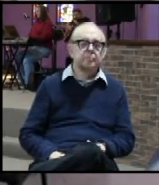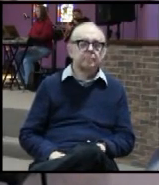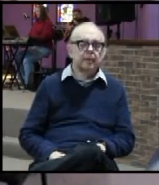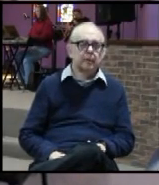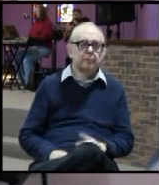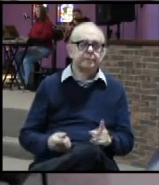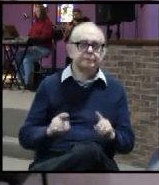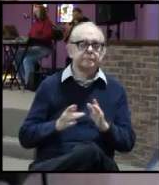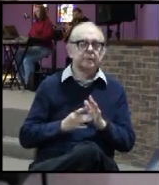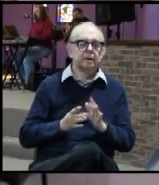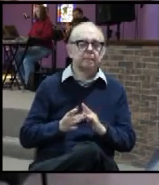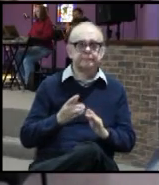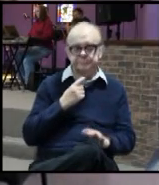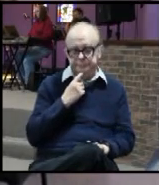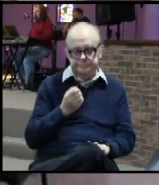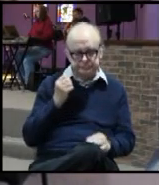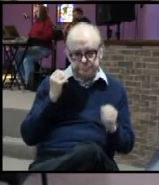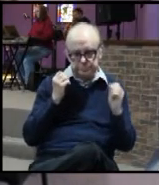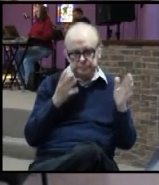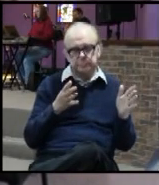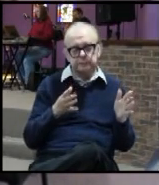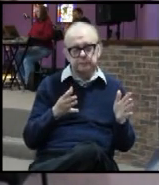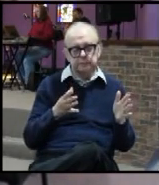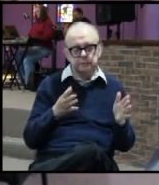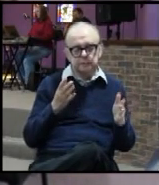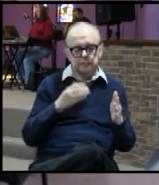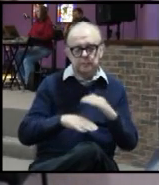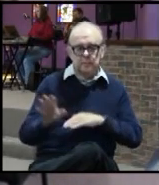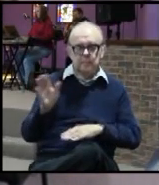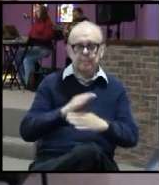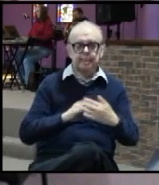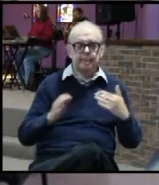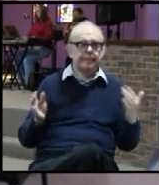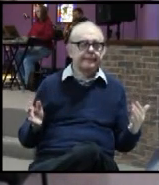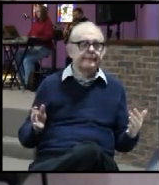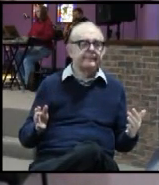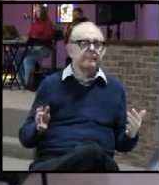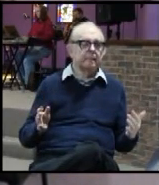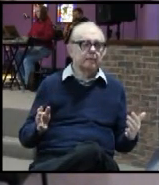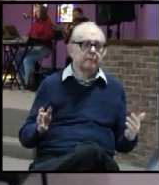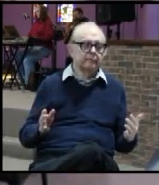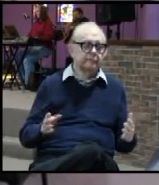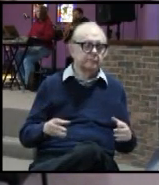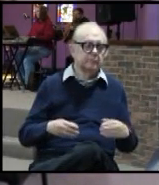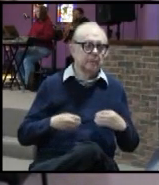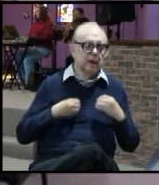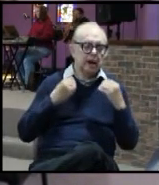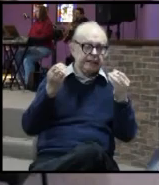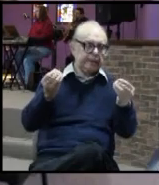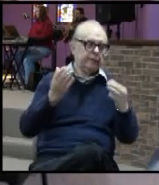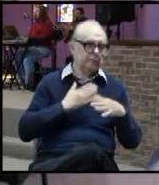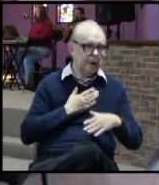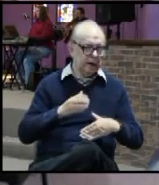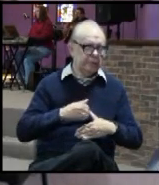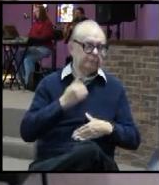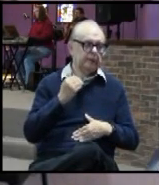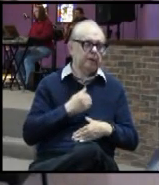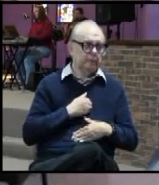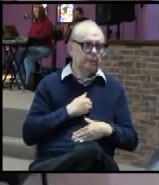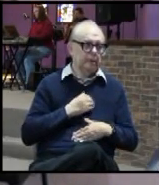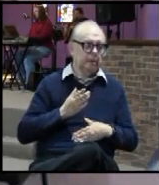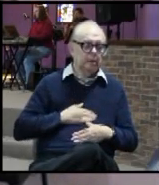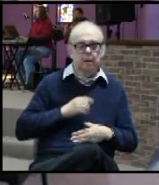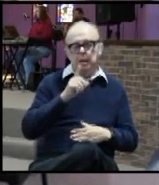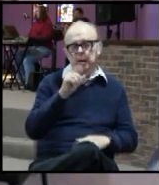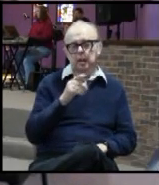When Jesus said, Father, into thy hands I commend my spirit. My question